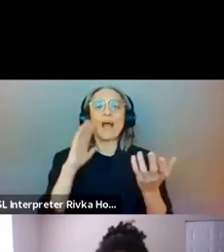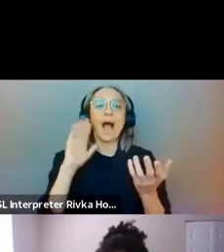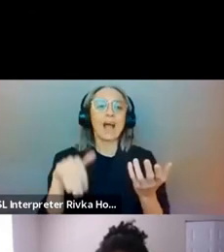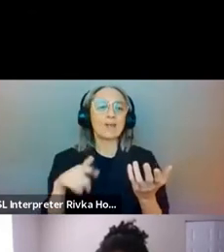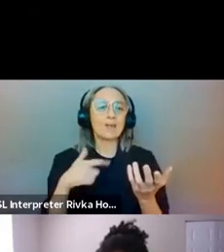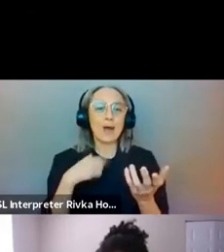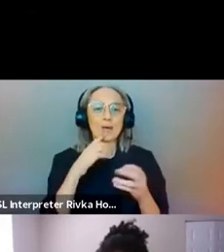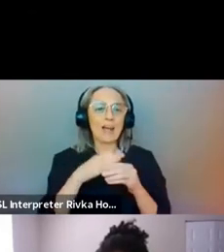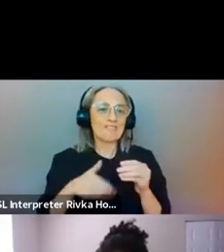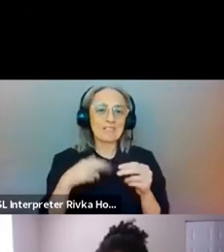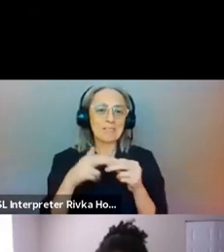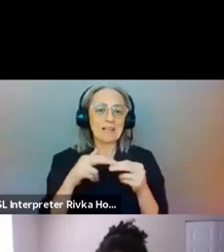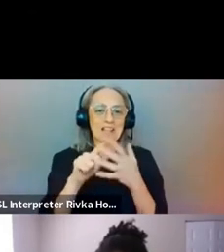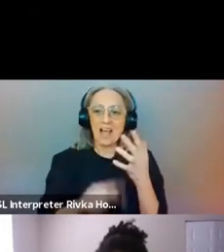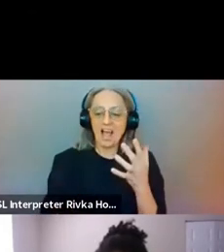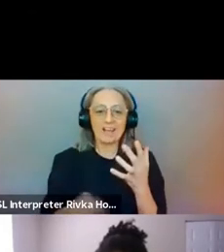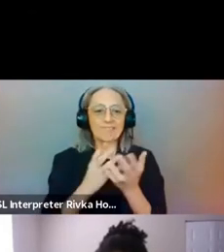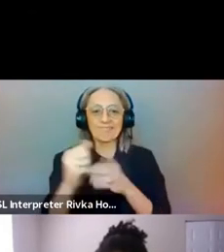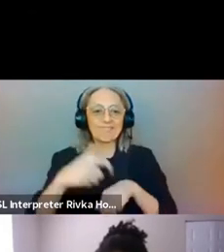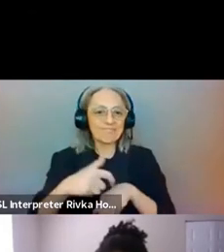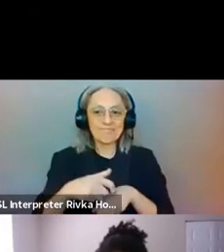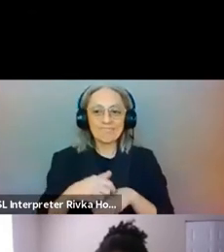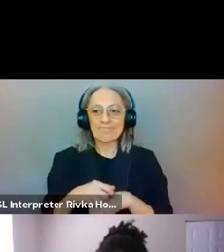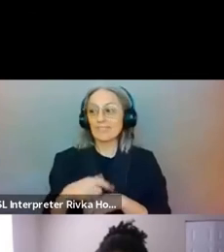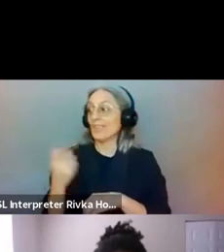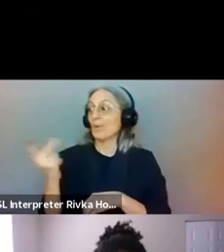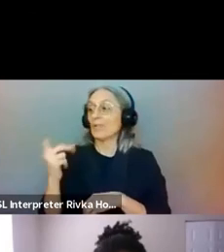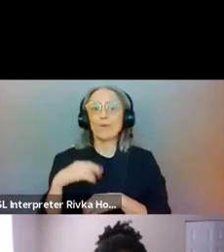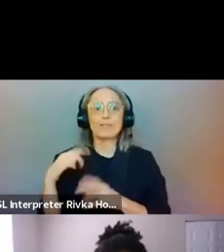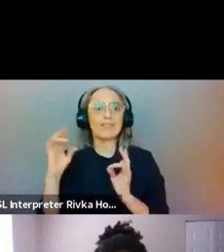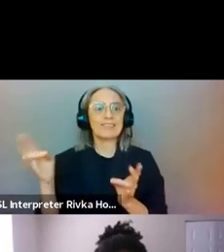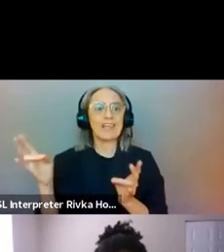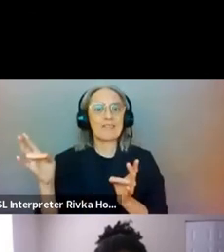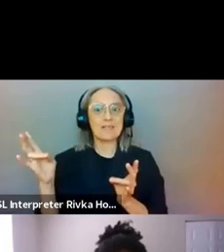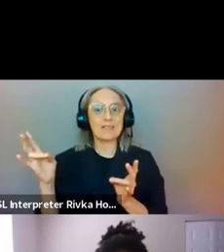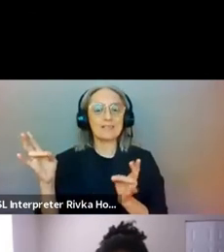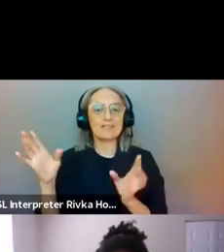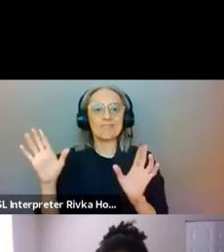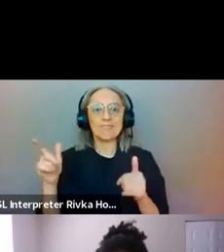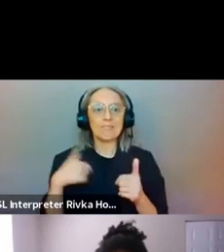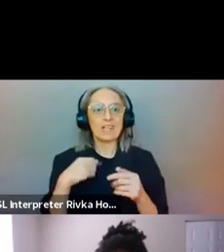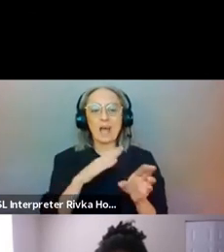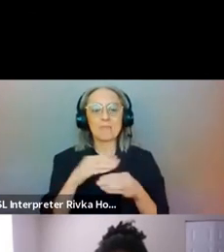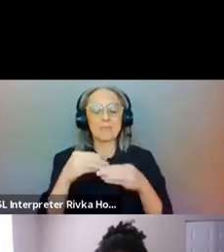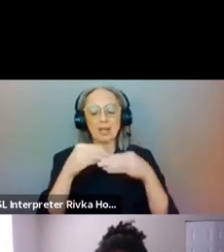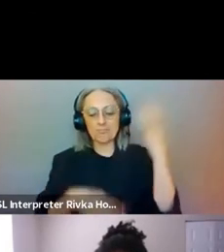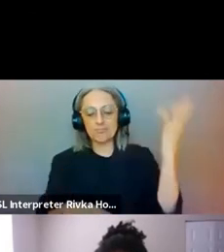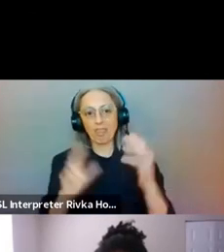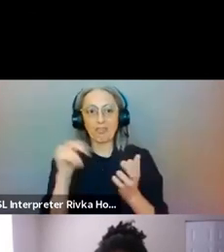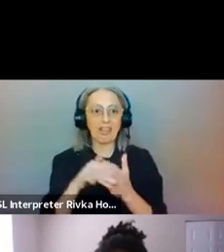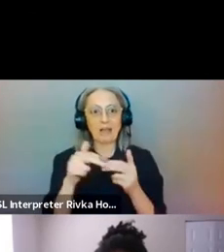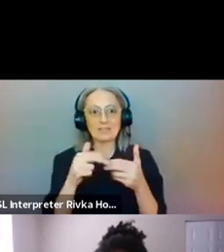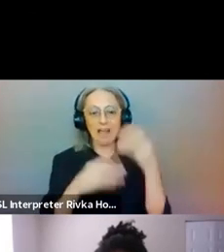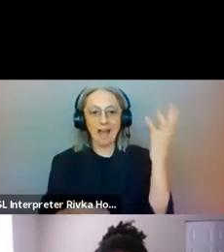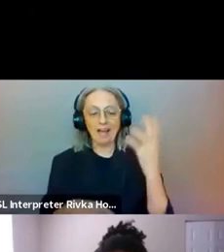wouldn't finish within. Edson and I were supposed to talk for 7 minutes each, and I had like 3,000 slides. But you can